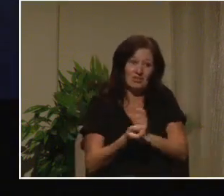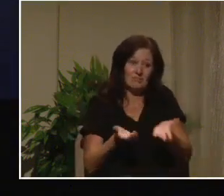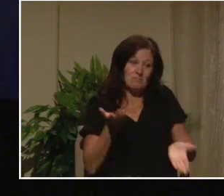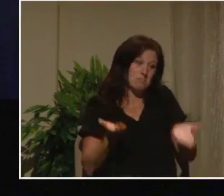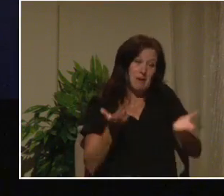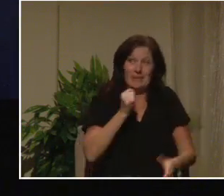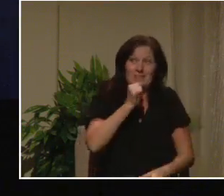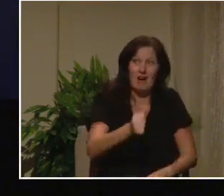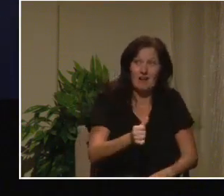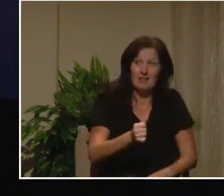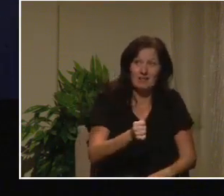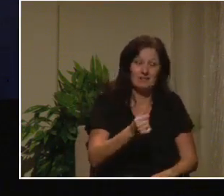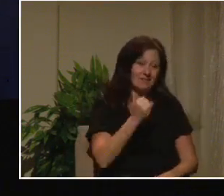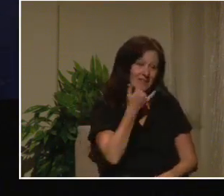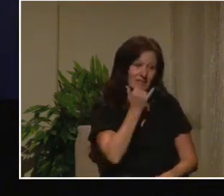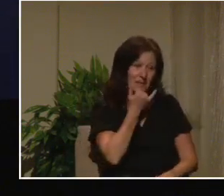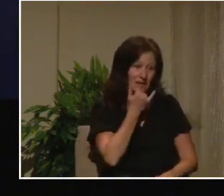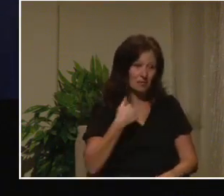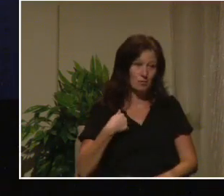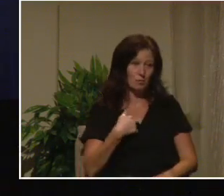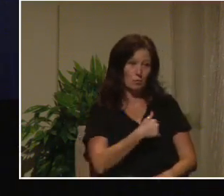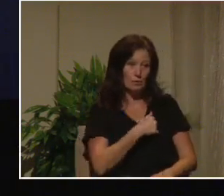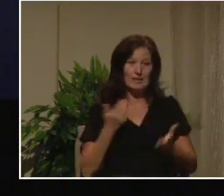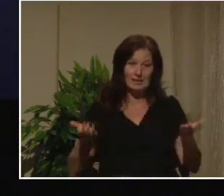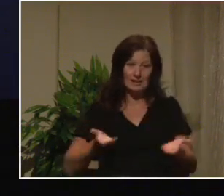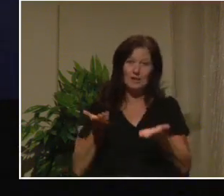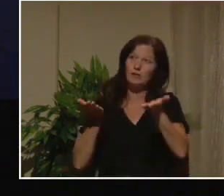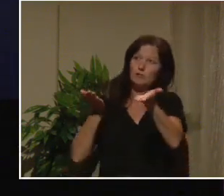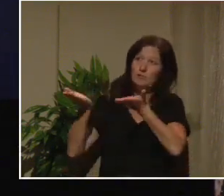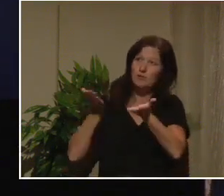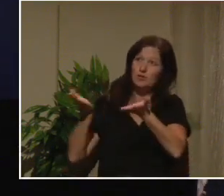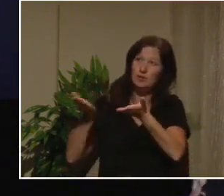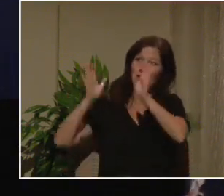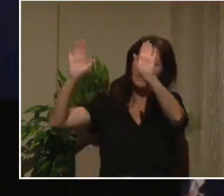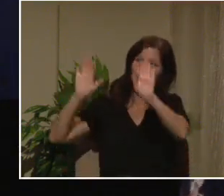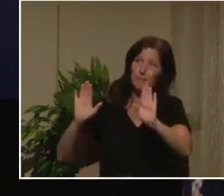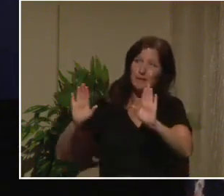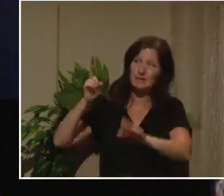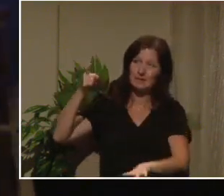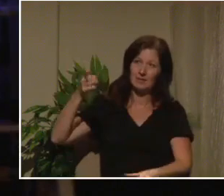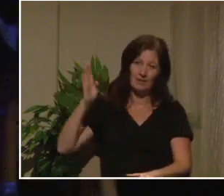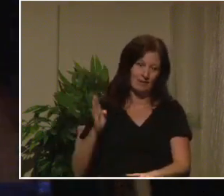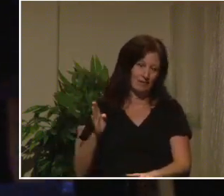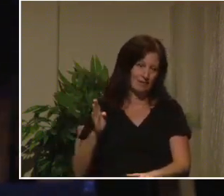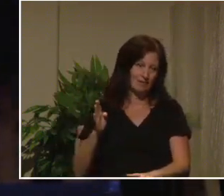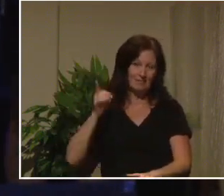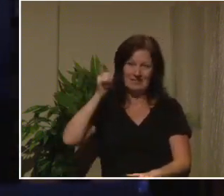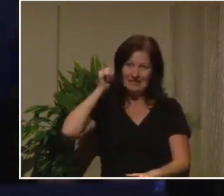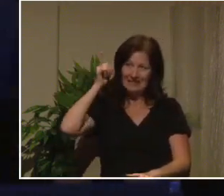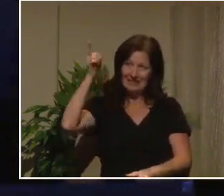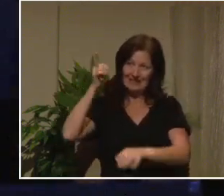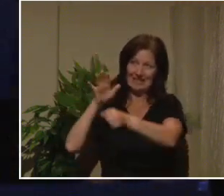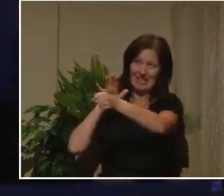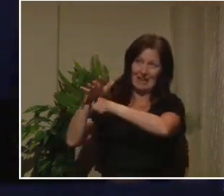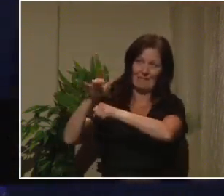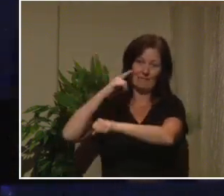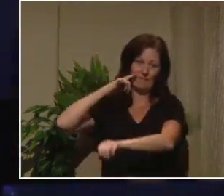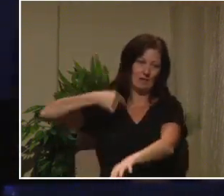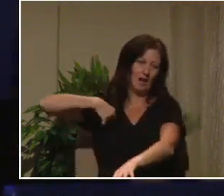we'll live with that because we serve such an incredible God. And he'll be there, and he'll be adequate for us."